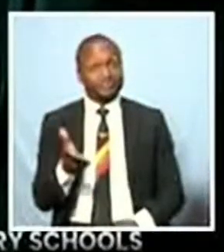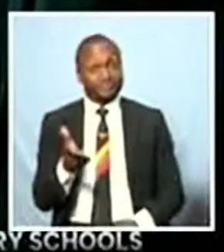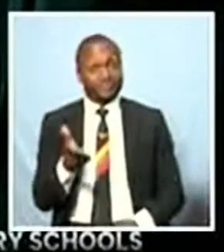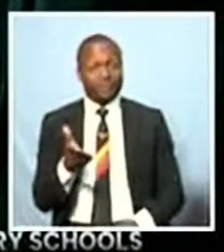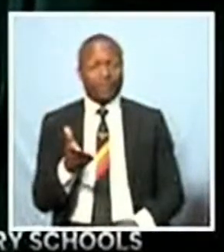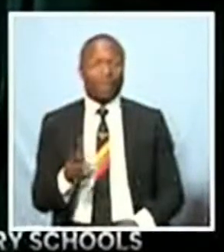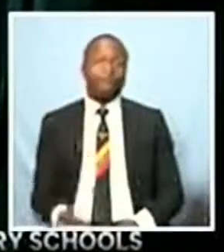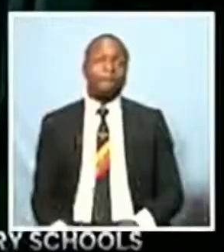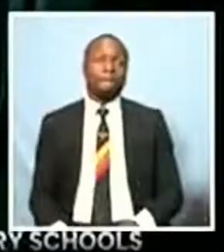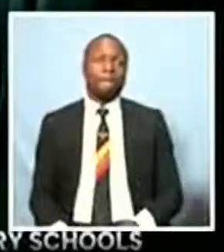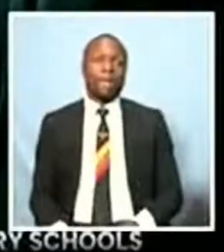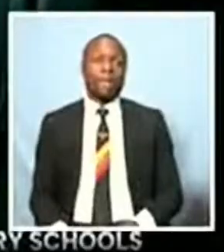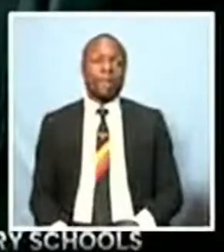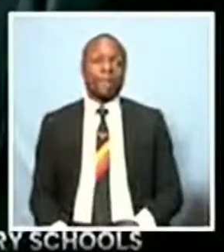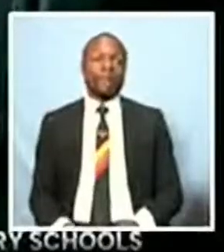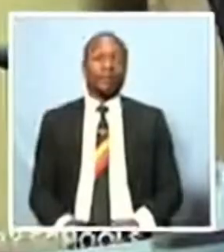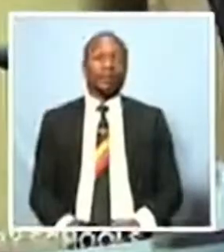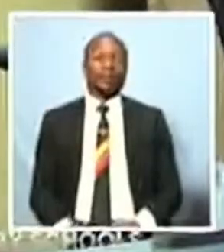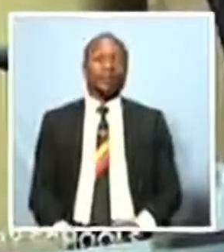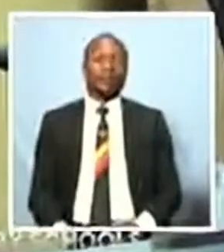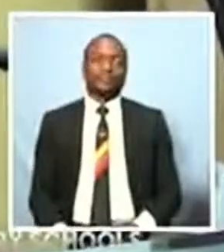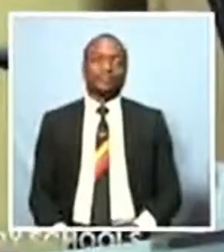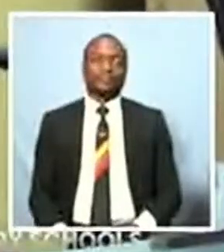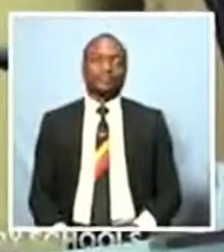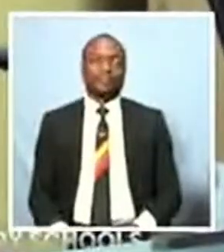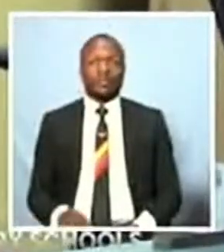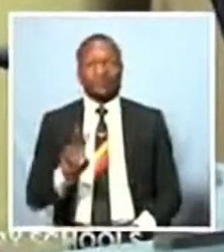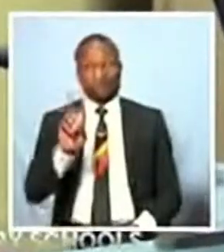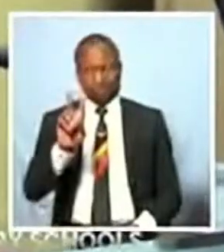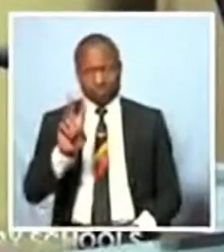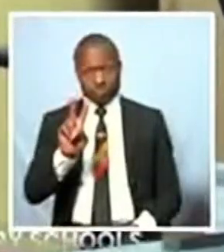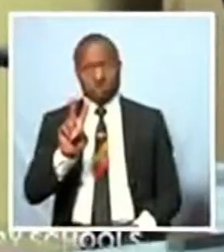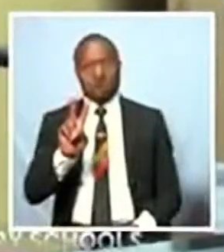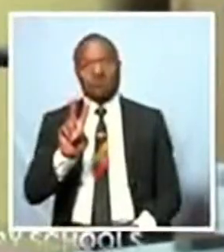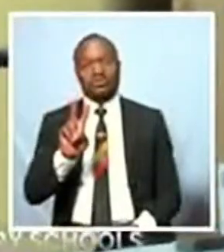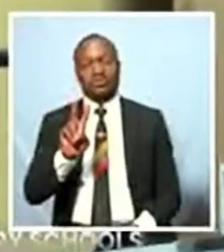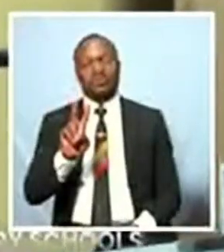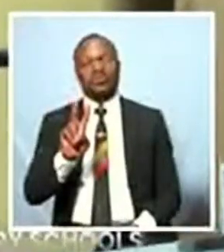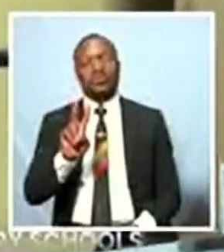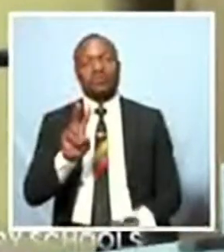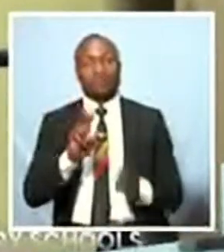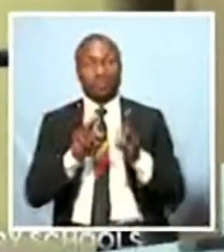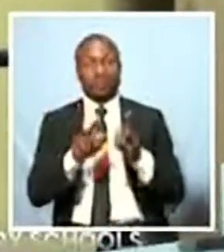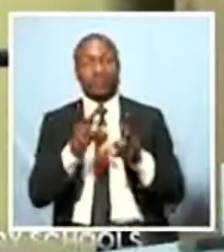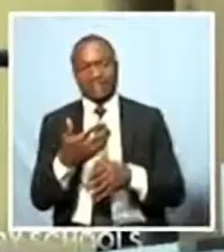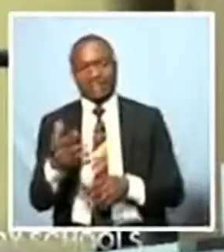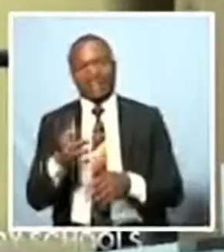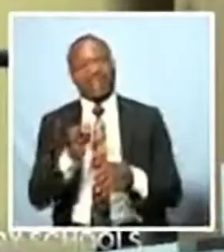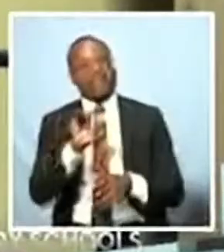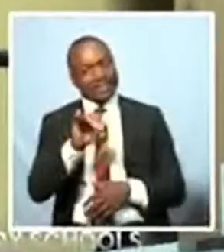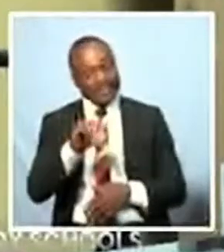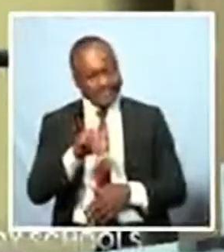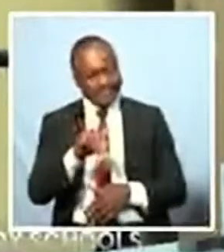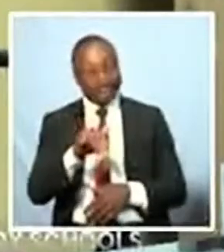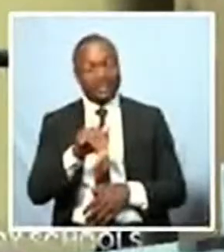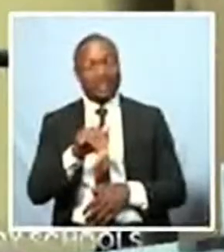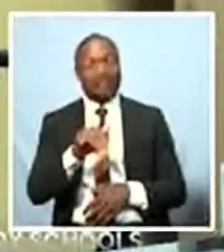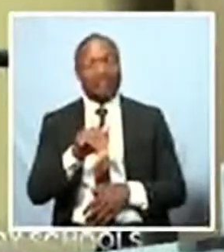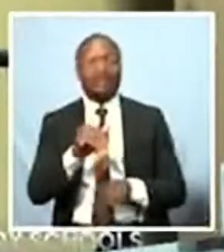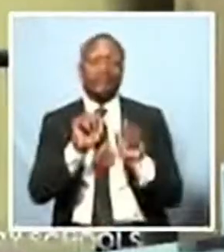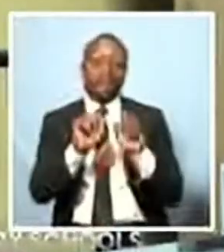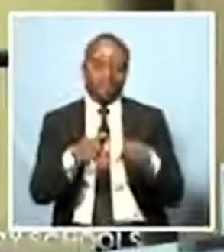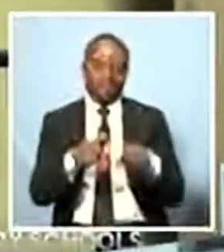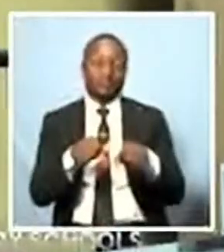Okay, it is a two-way side. Yes, it is possible, but like we are saying,